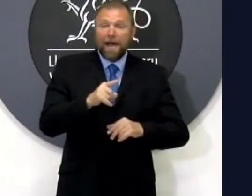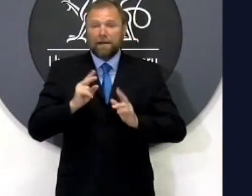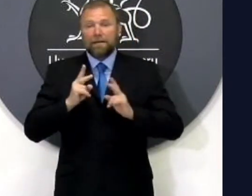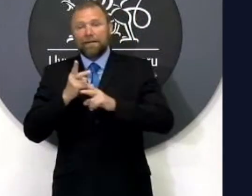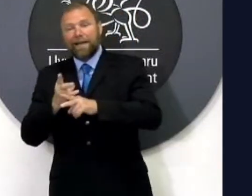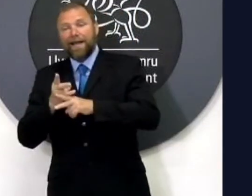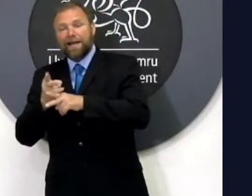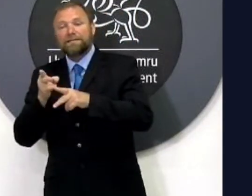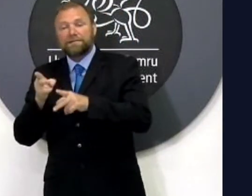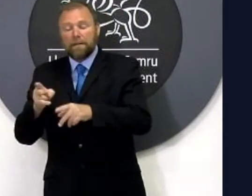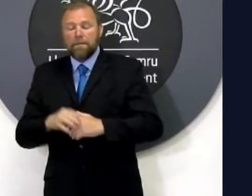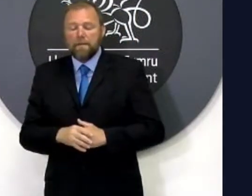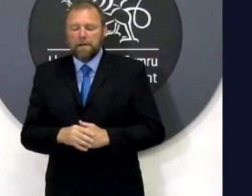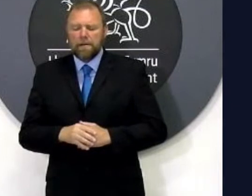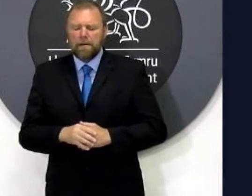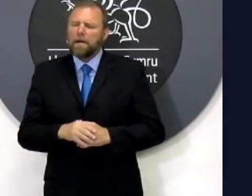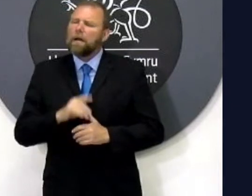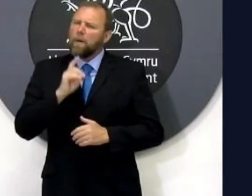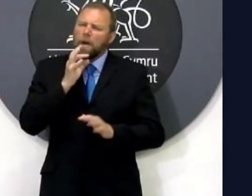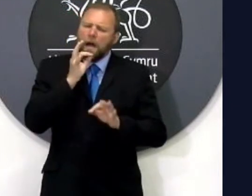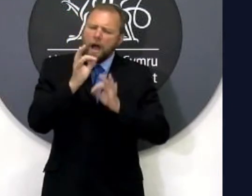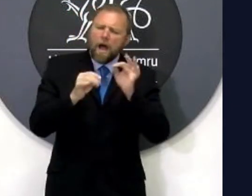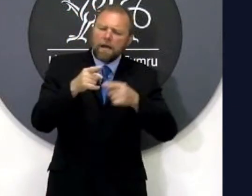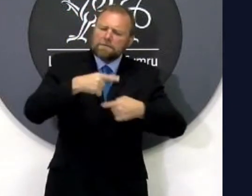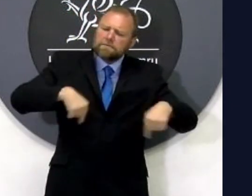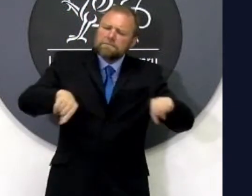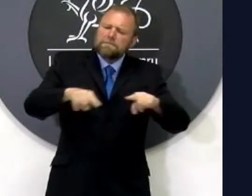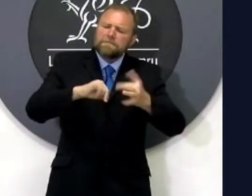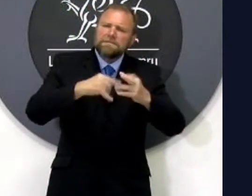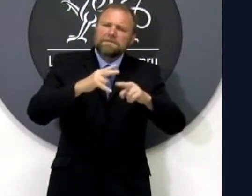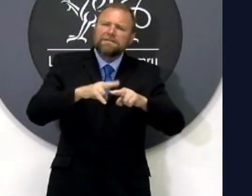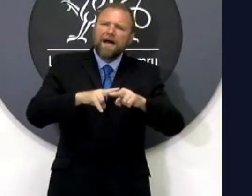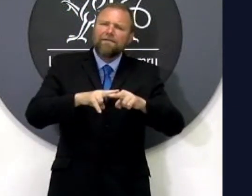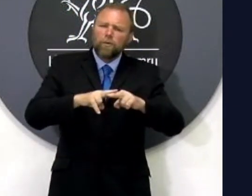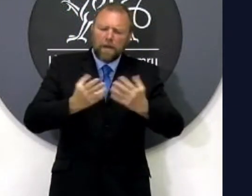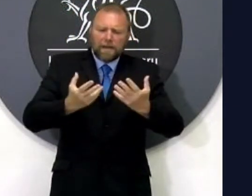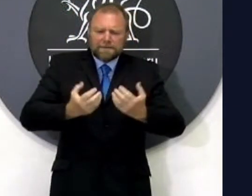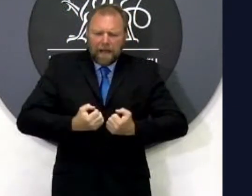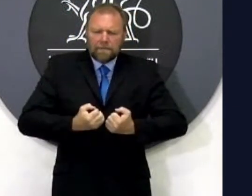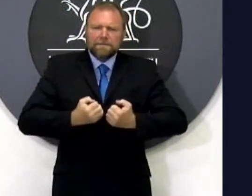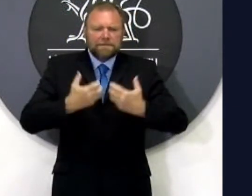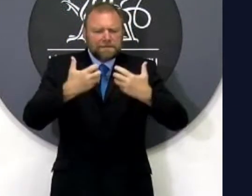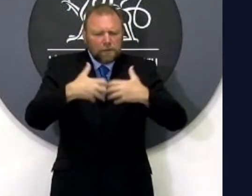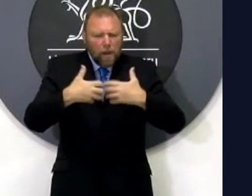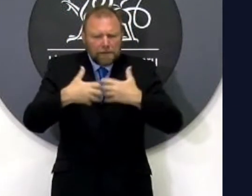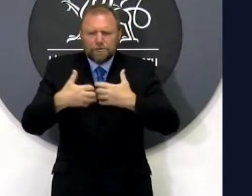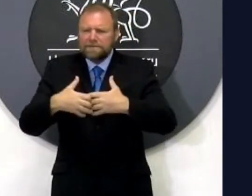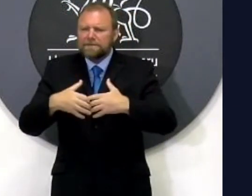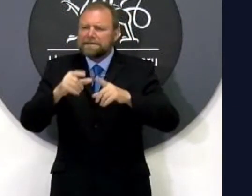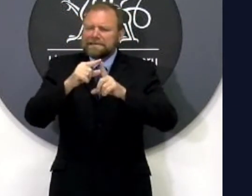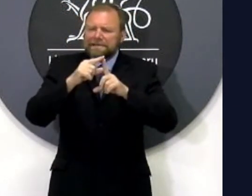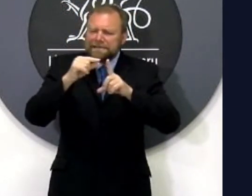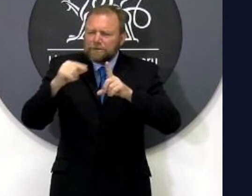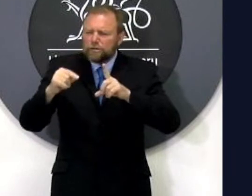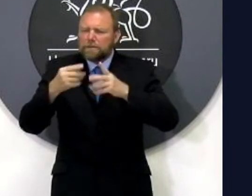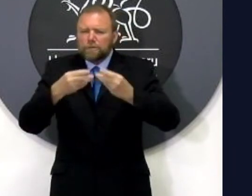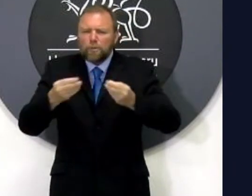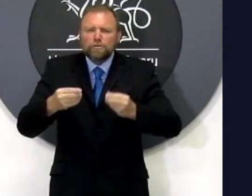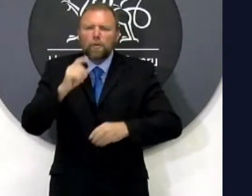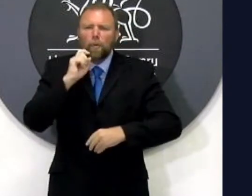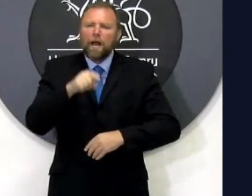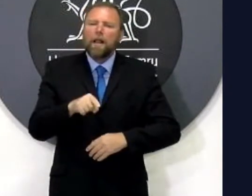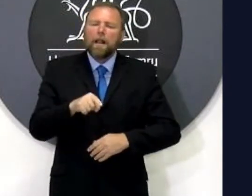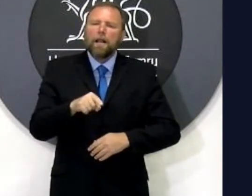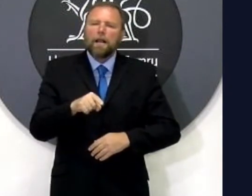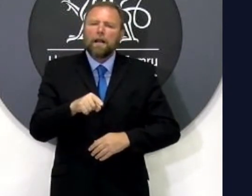to embrace technology as they have done so effectively during the pandemic and the digital solutions that have been available